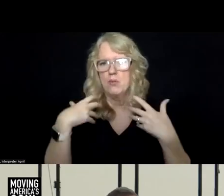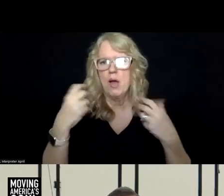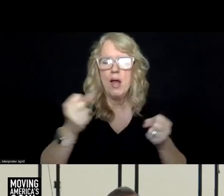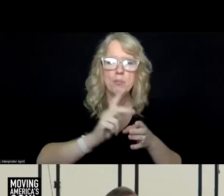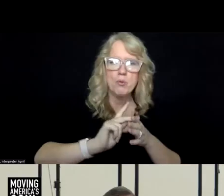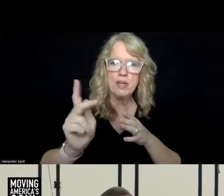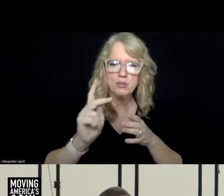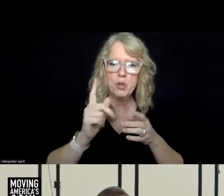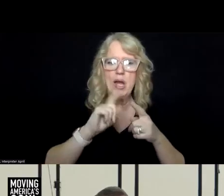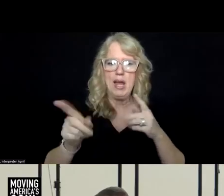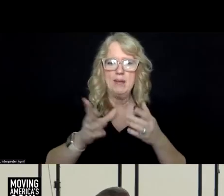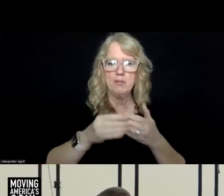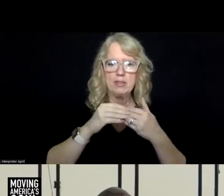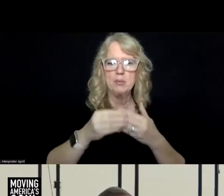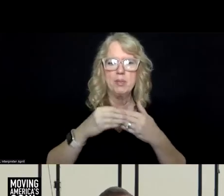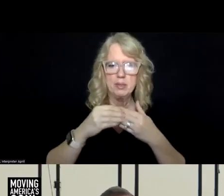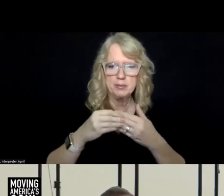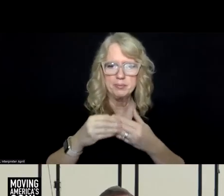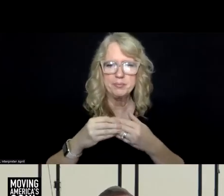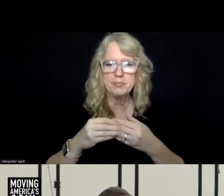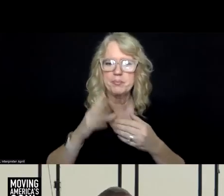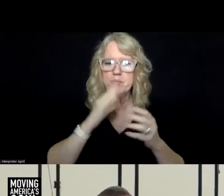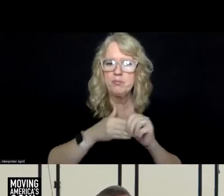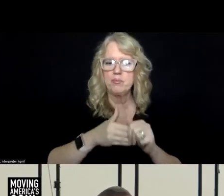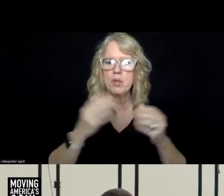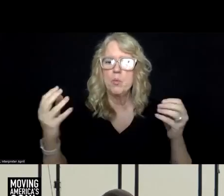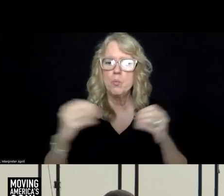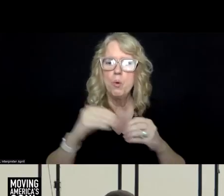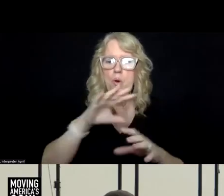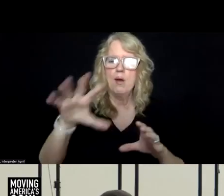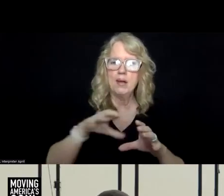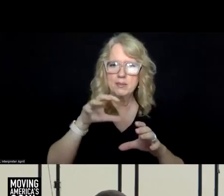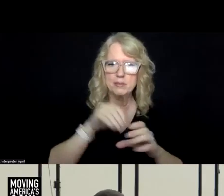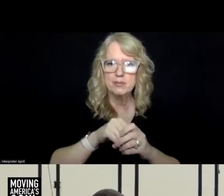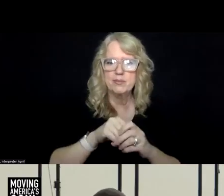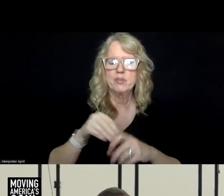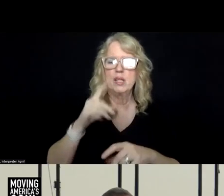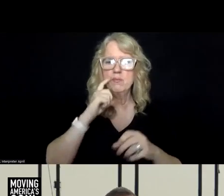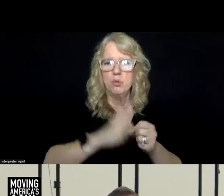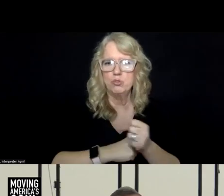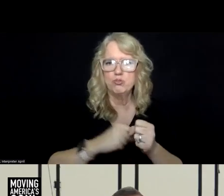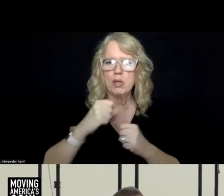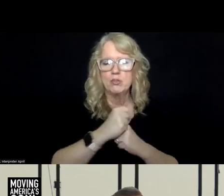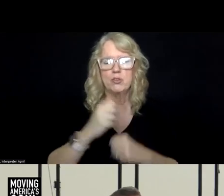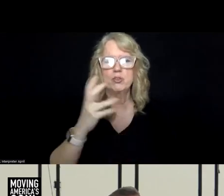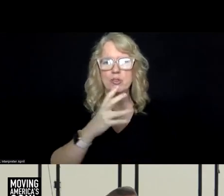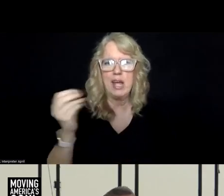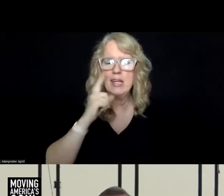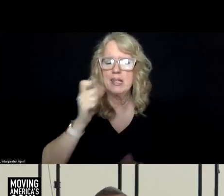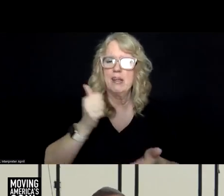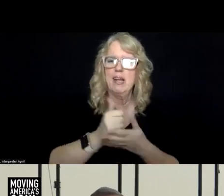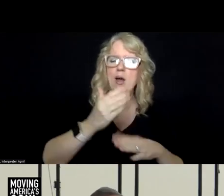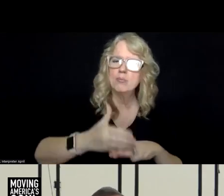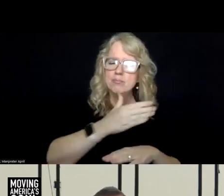this sort of flexibility can lead to more inclusive and supportive supervision structures. It can enhance